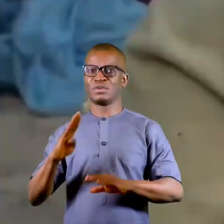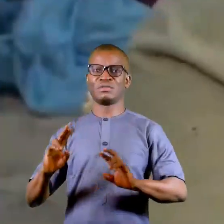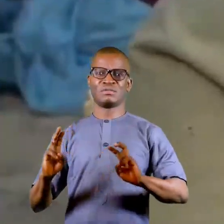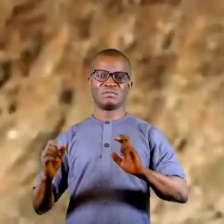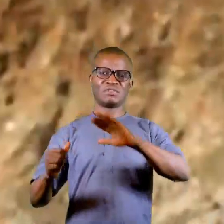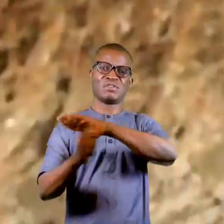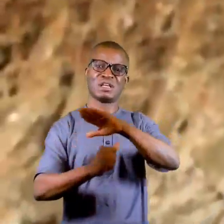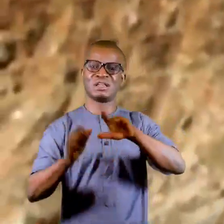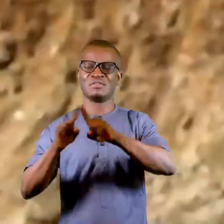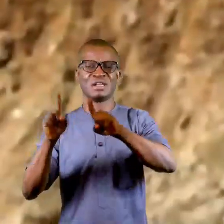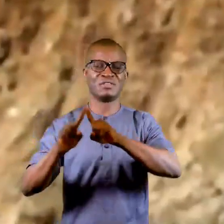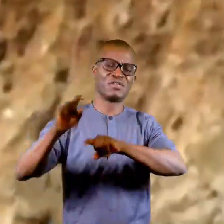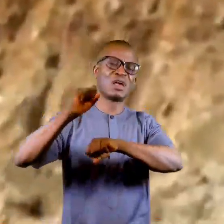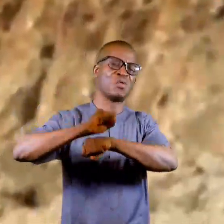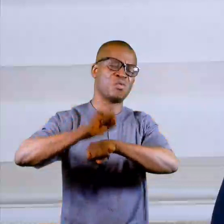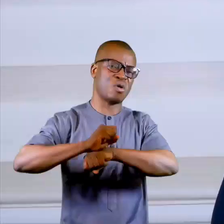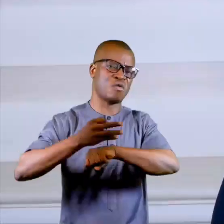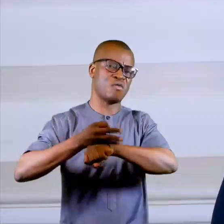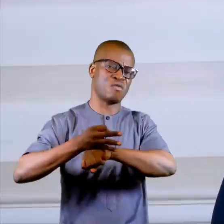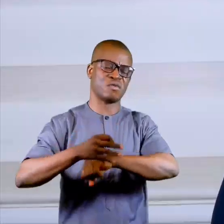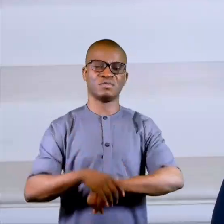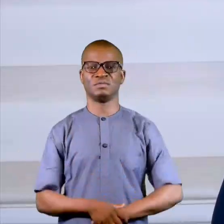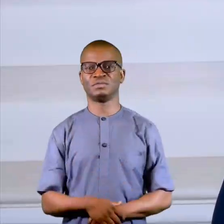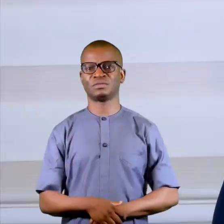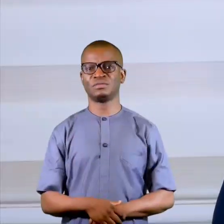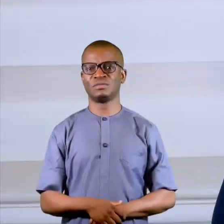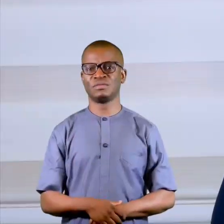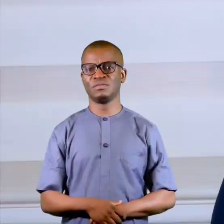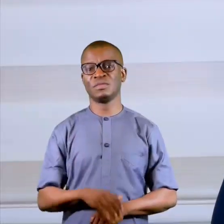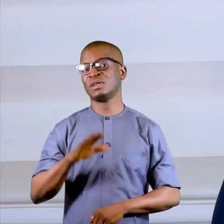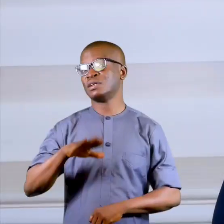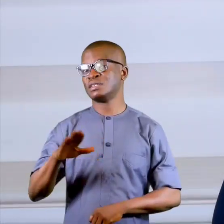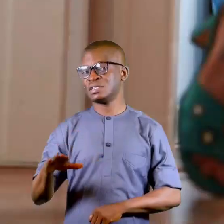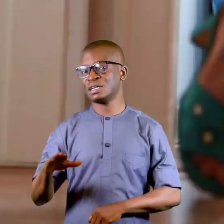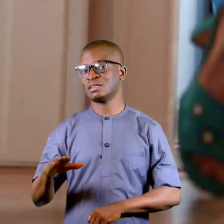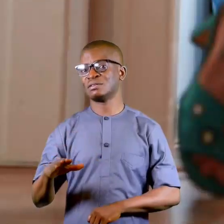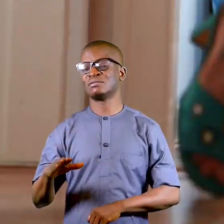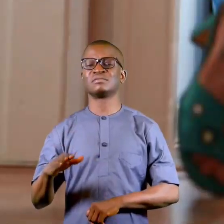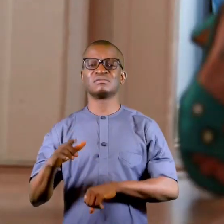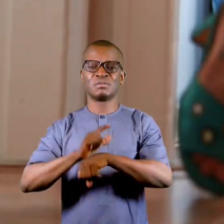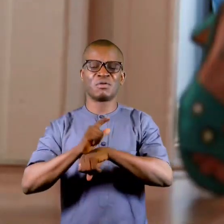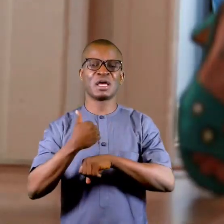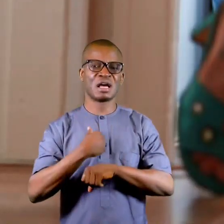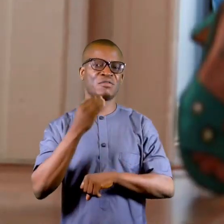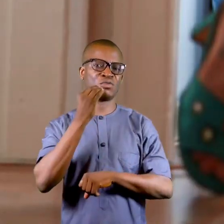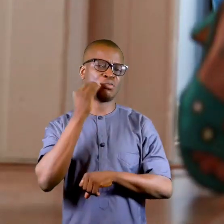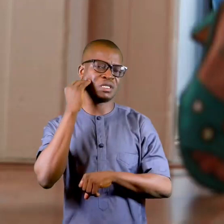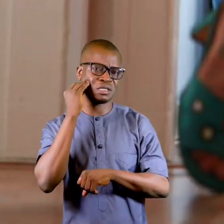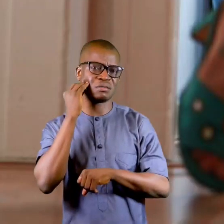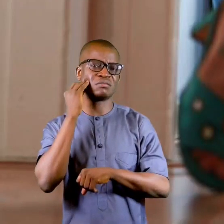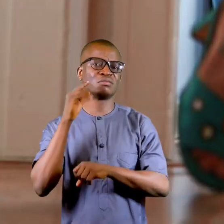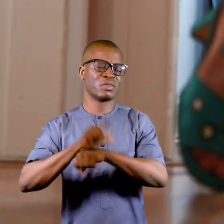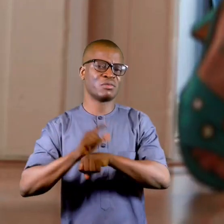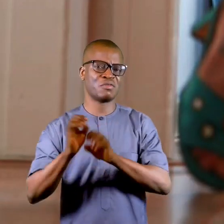subjected to its worst forms. We have types of child labor. We have child domestic labor where